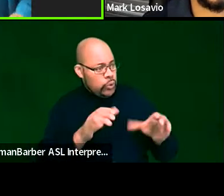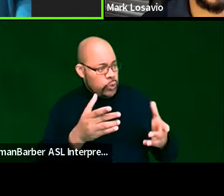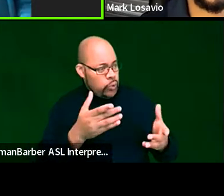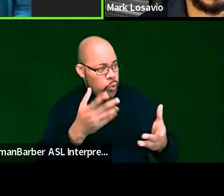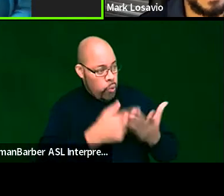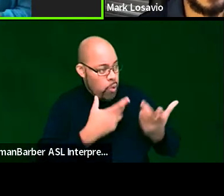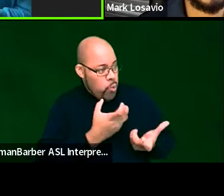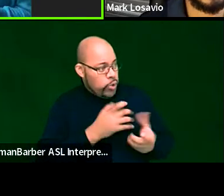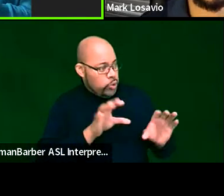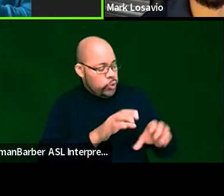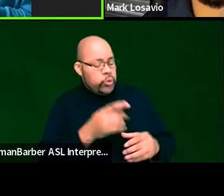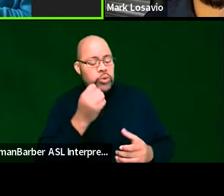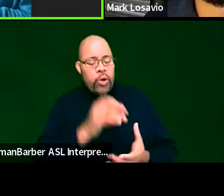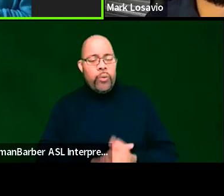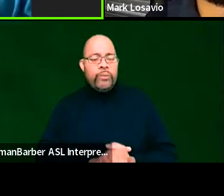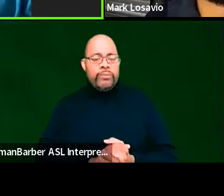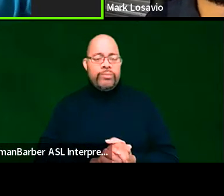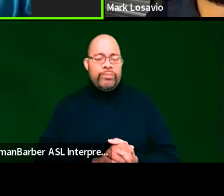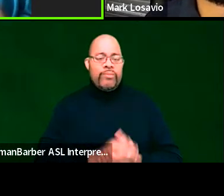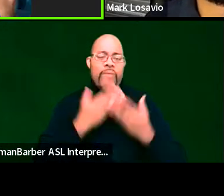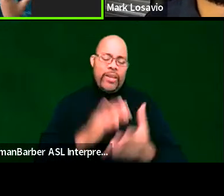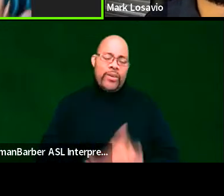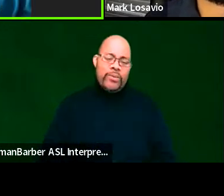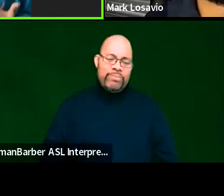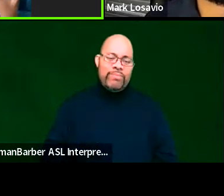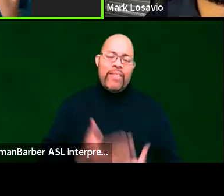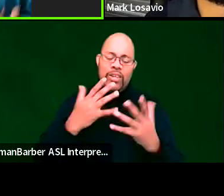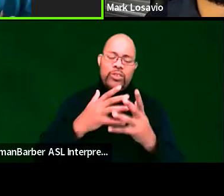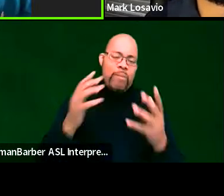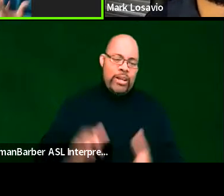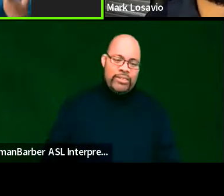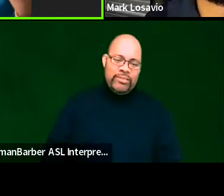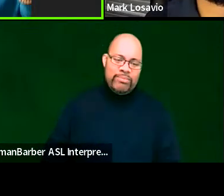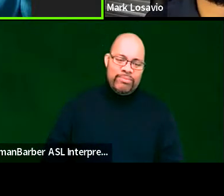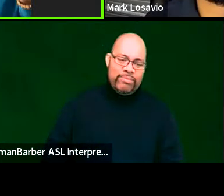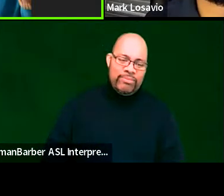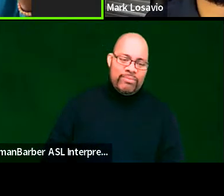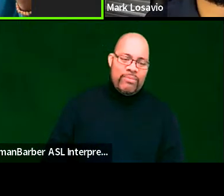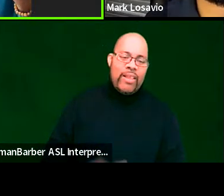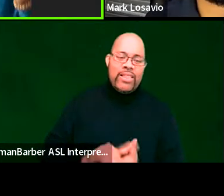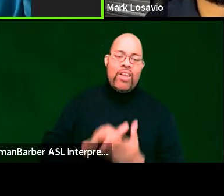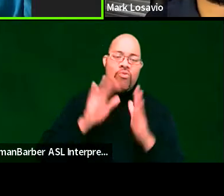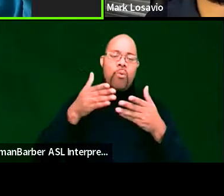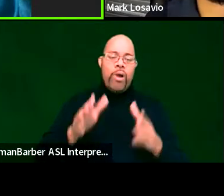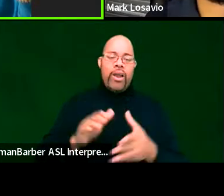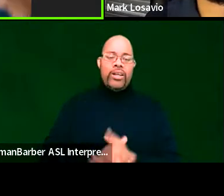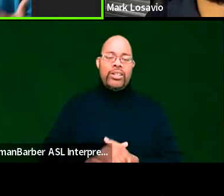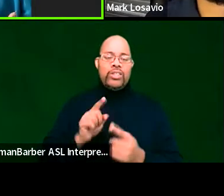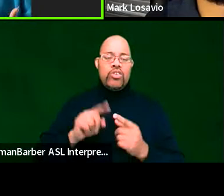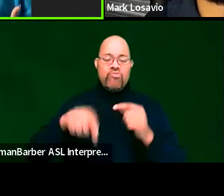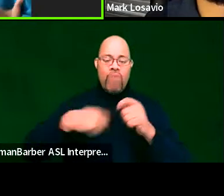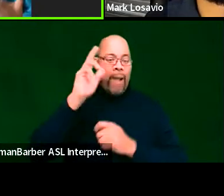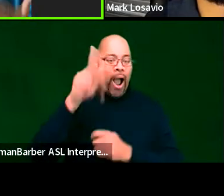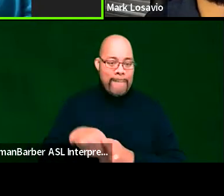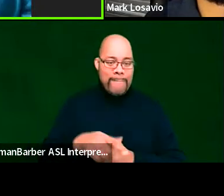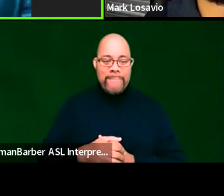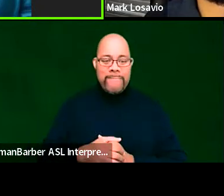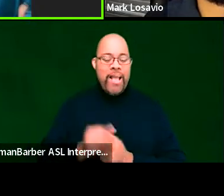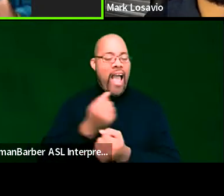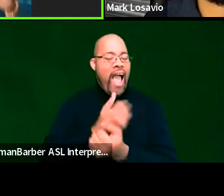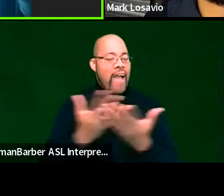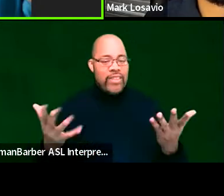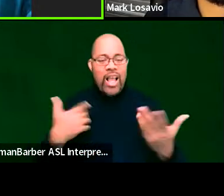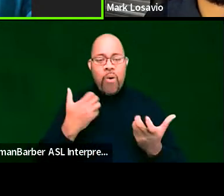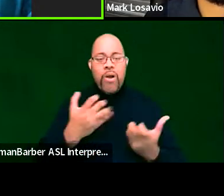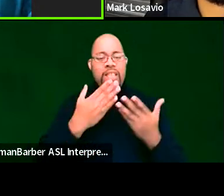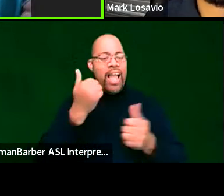what I want to do. So thank you. Thank you so, so much. And that was a great way to wrap up everything. I